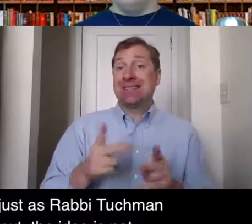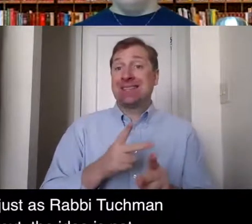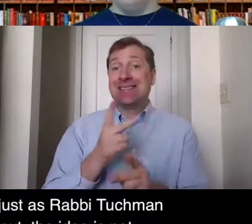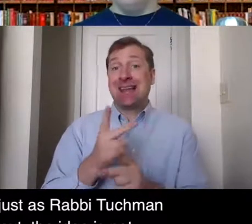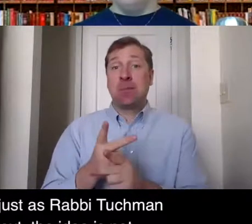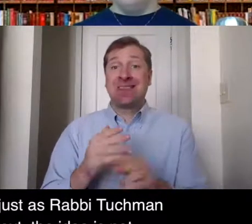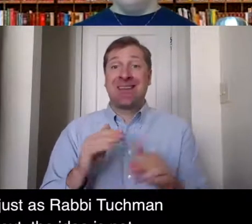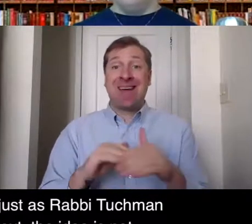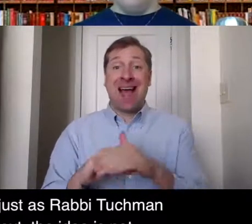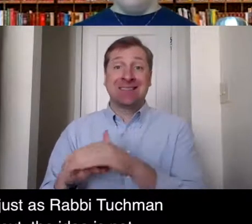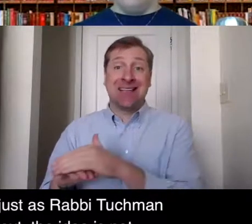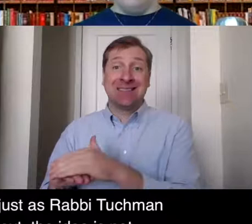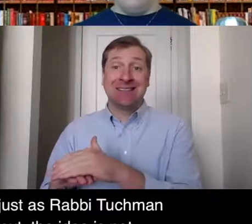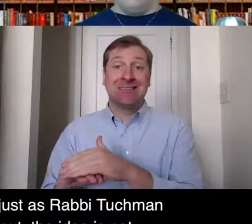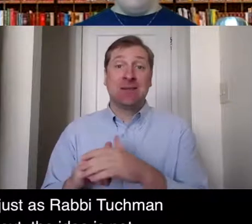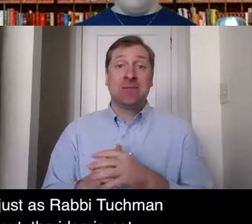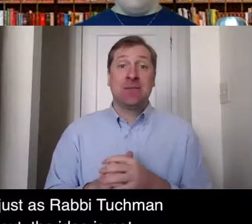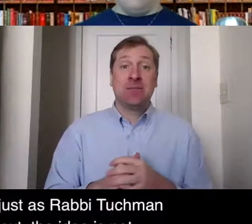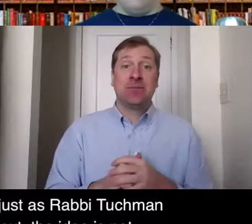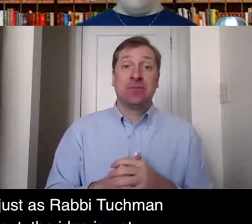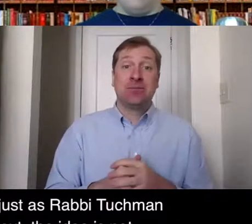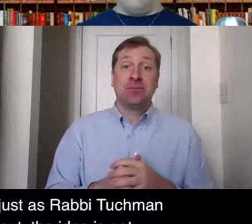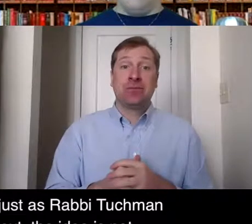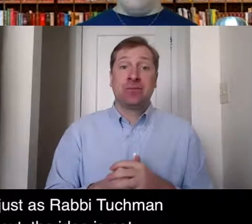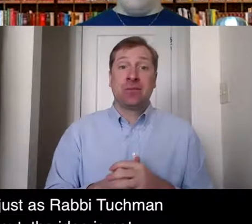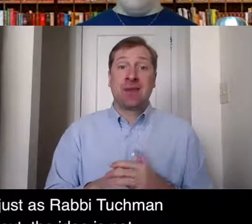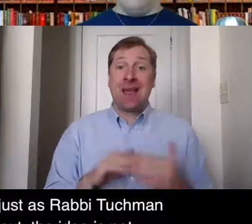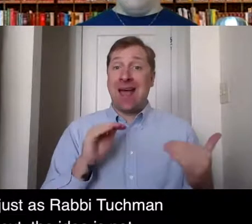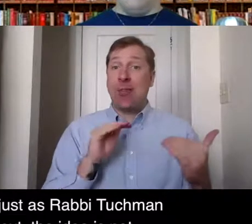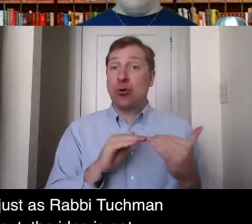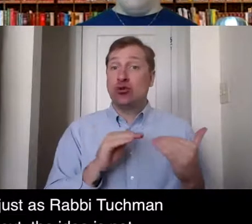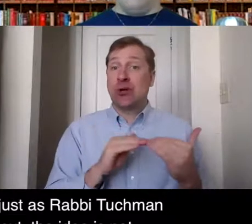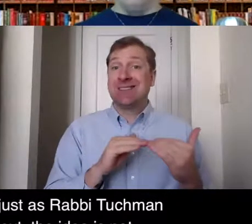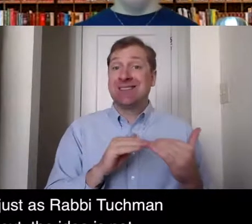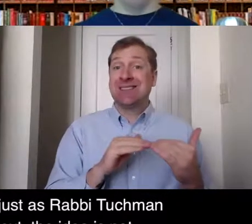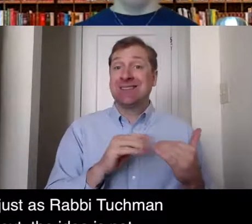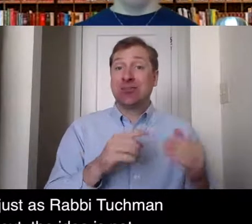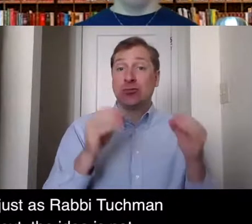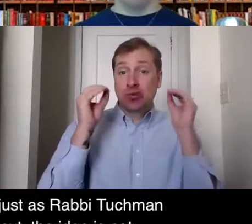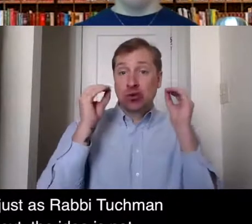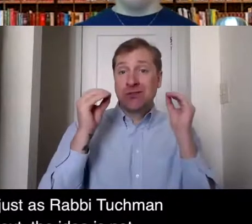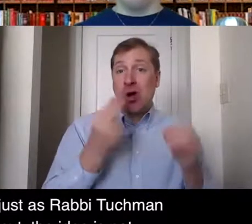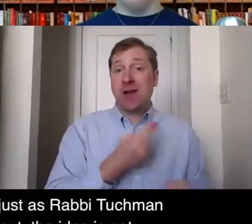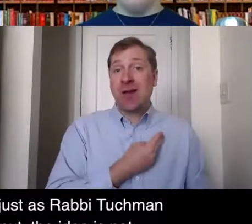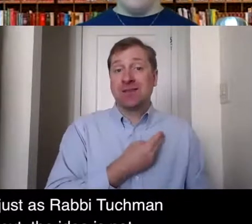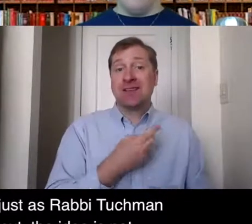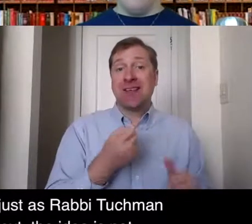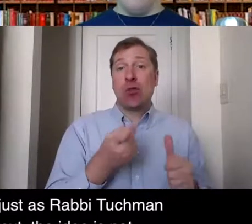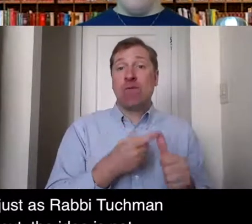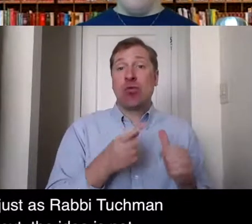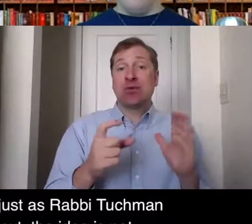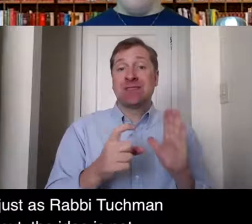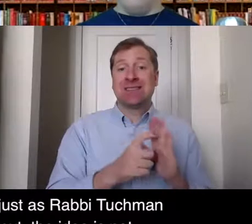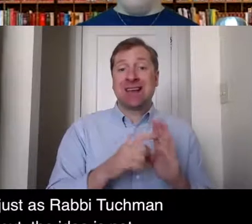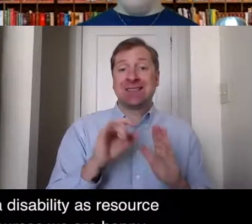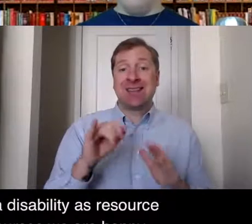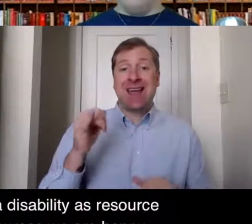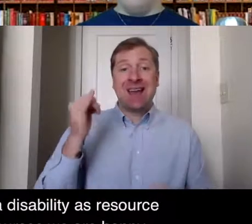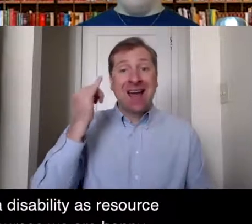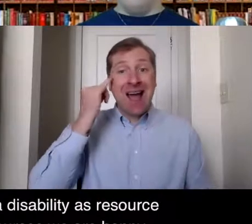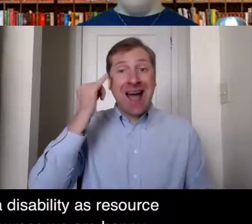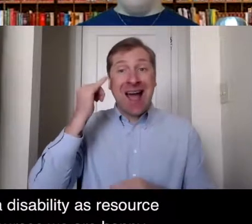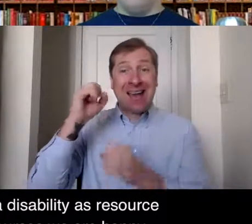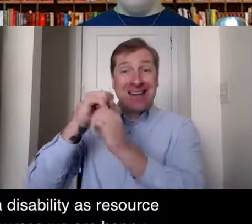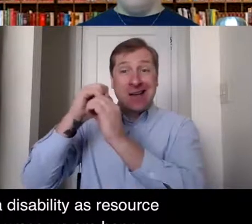of access, and that just as Rabbi Tuchman taught us in the first text, you know, the idea is not to